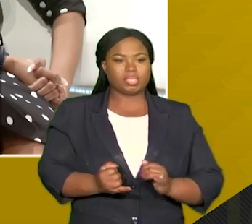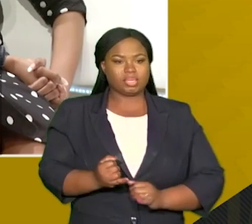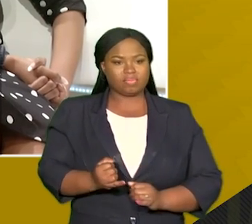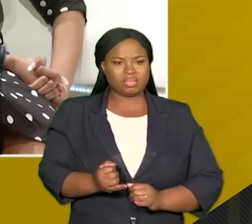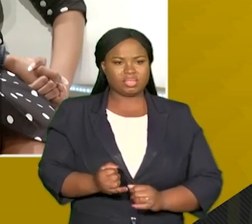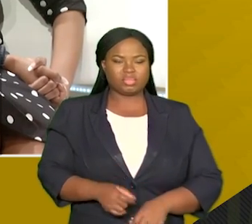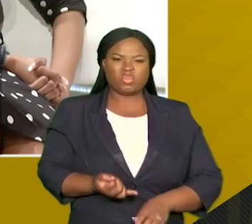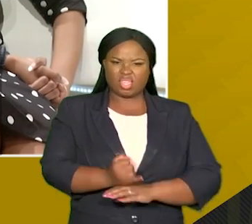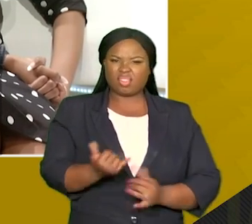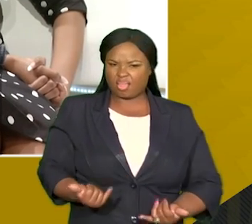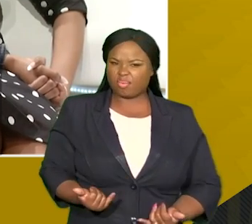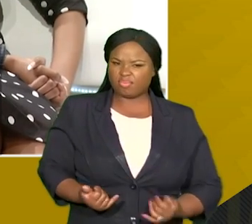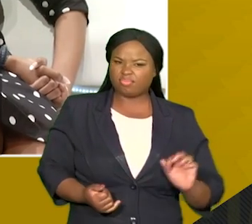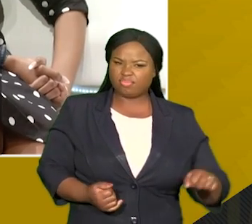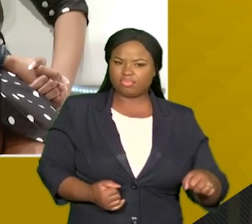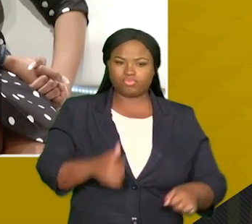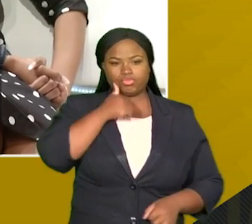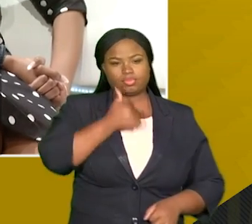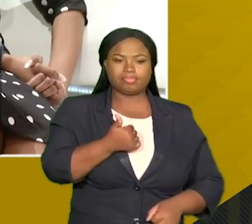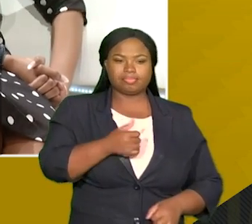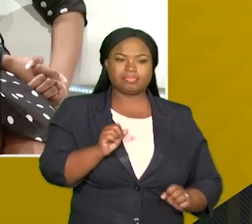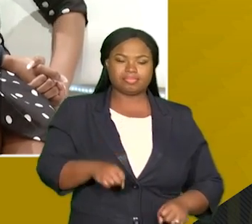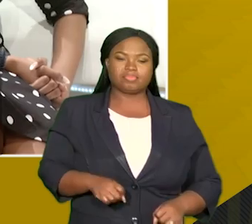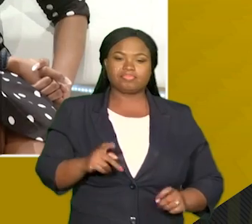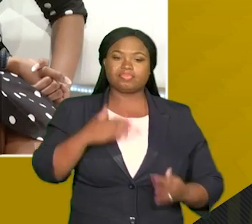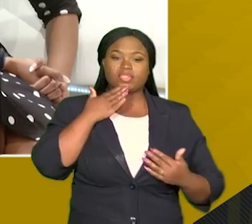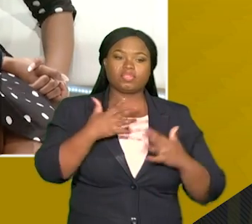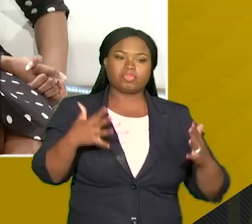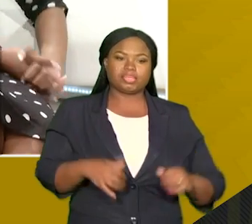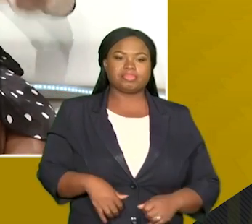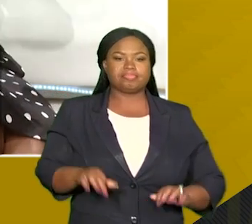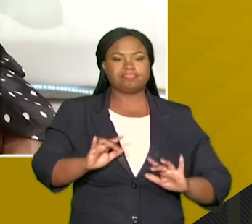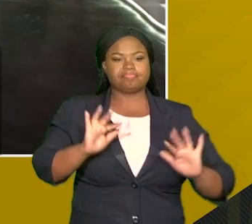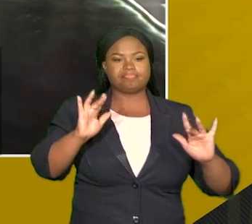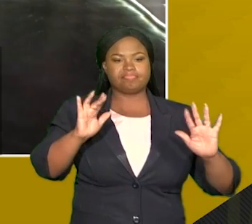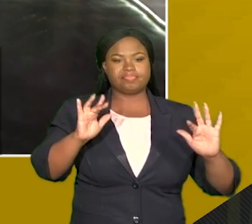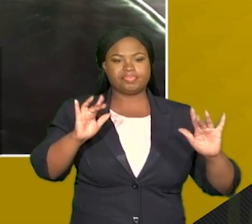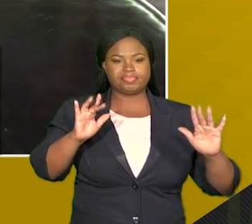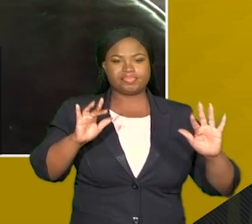it's a C. Elimanjane. Yeah, it's a Mandiga Kur. So, Sebong Akulimakai, Sebong, thank you.